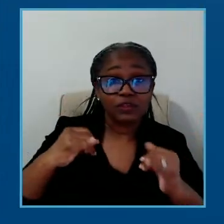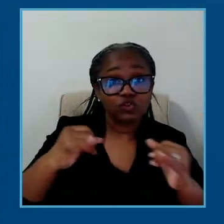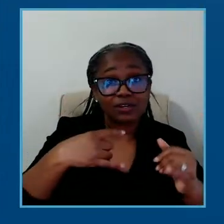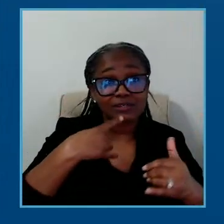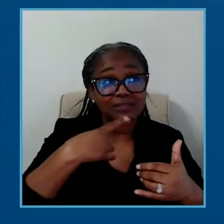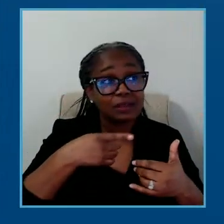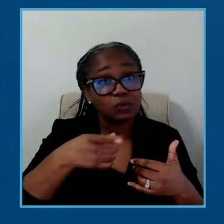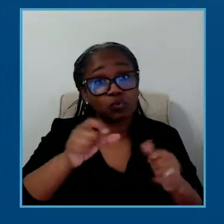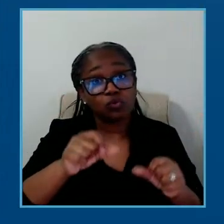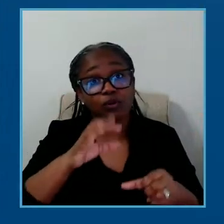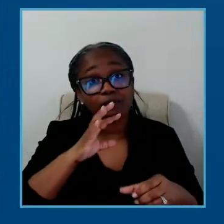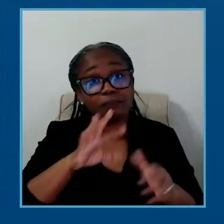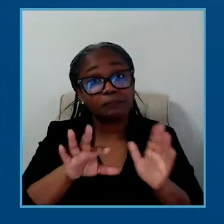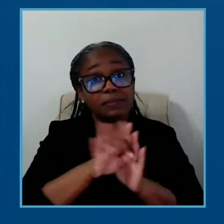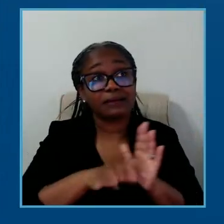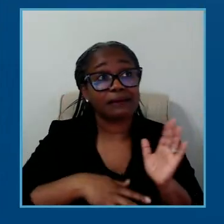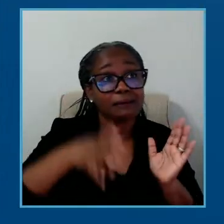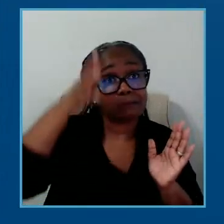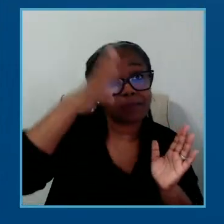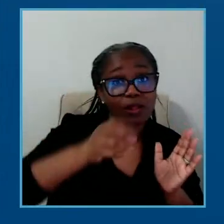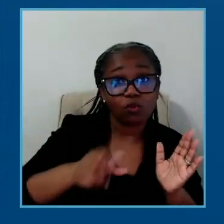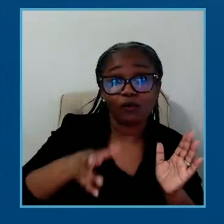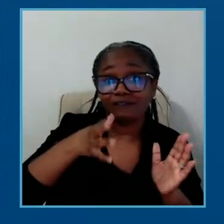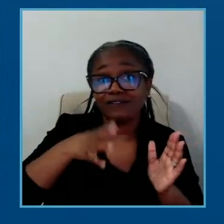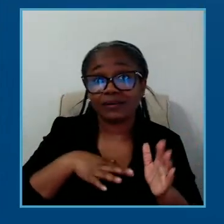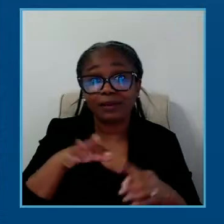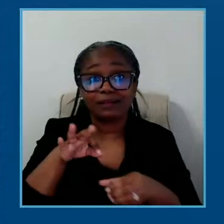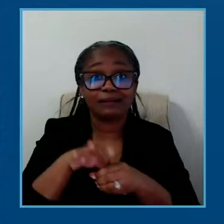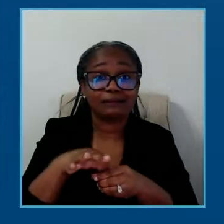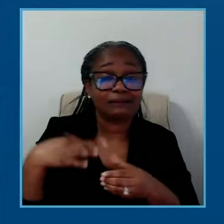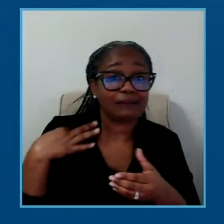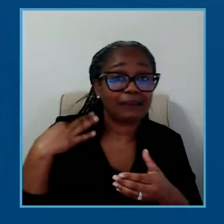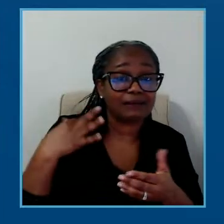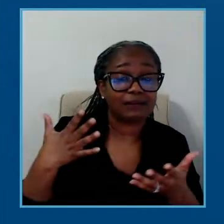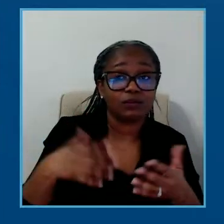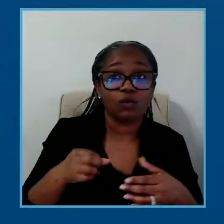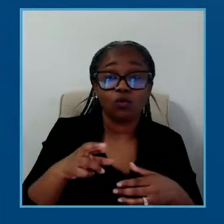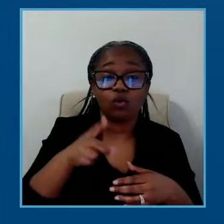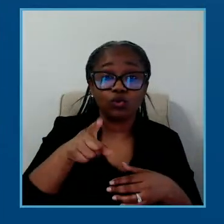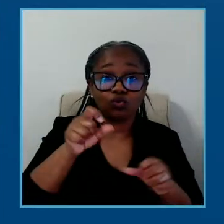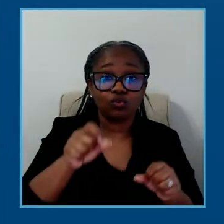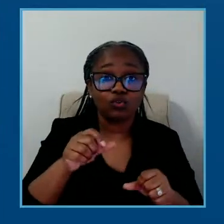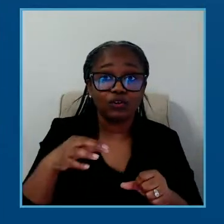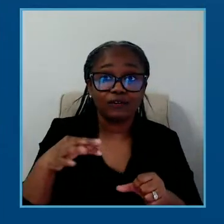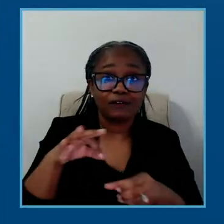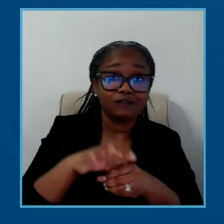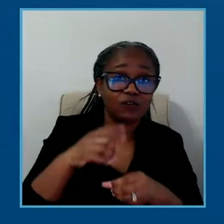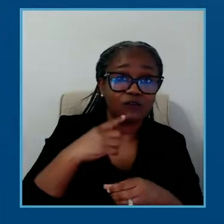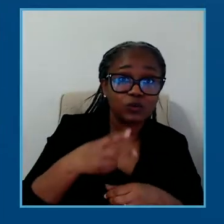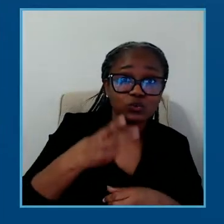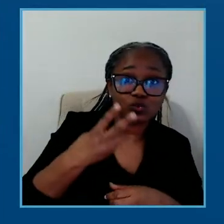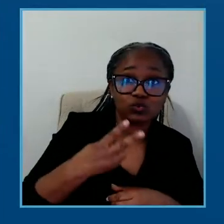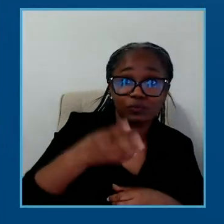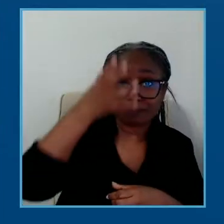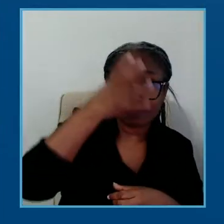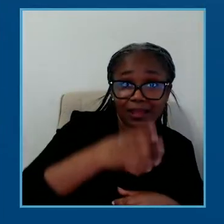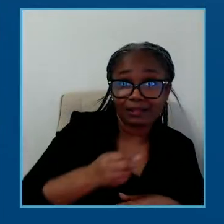either a male or a female candidate or two males or two females and then take the top